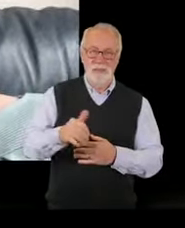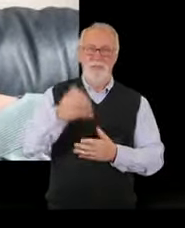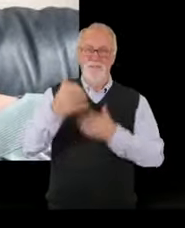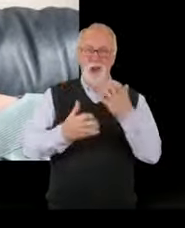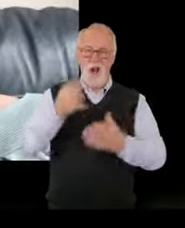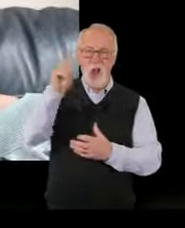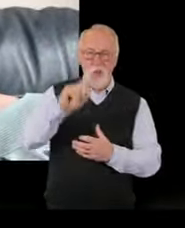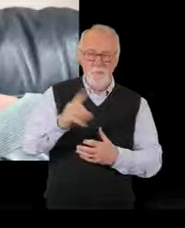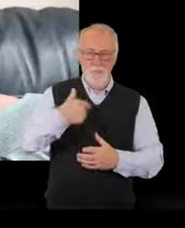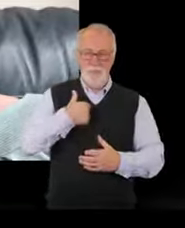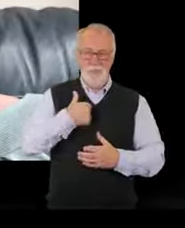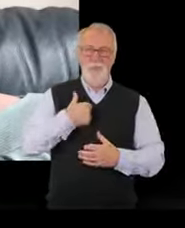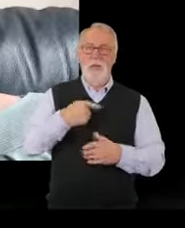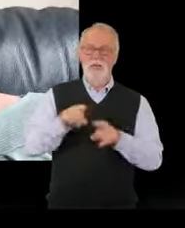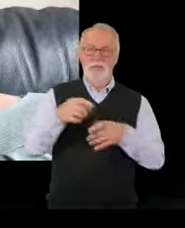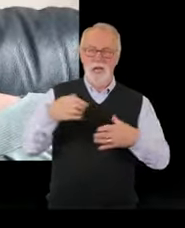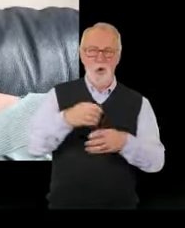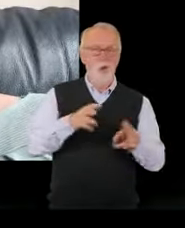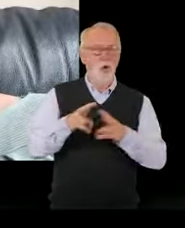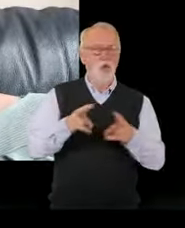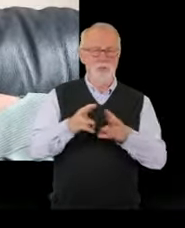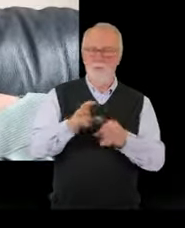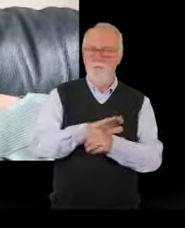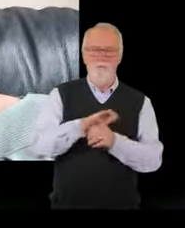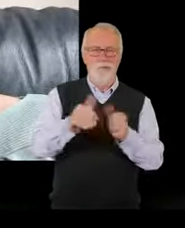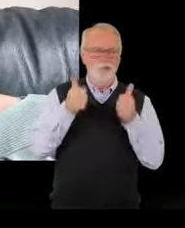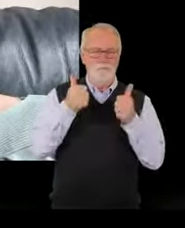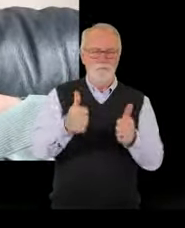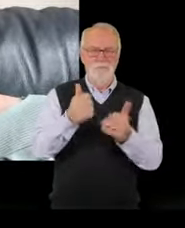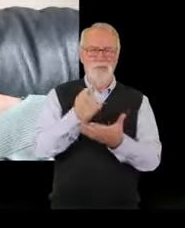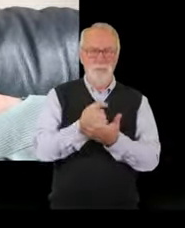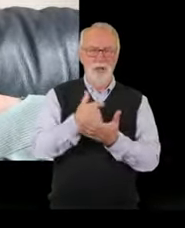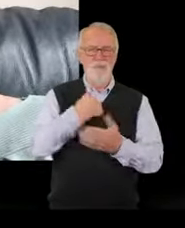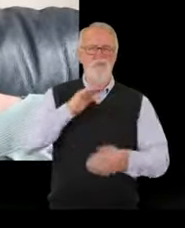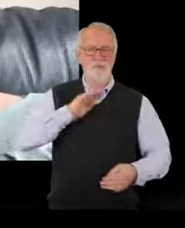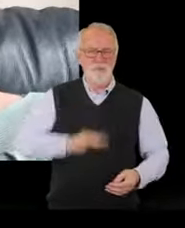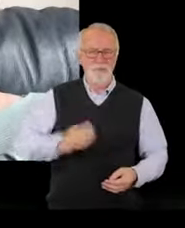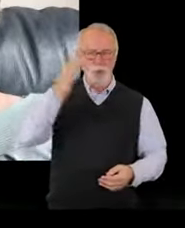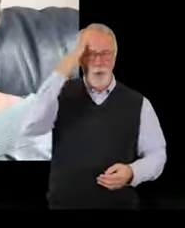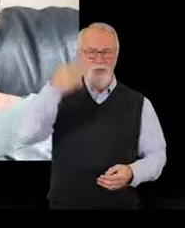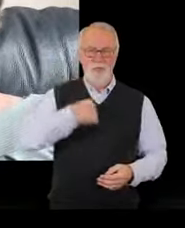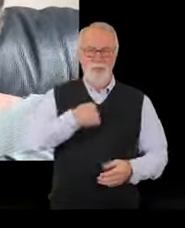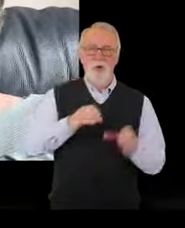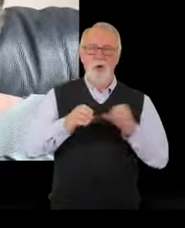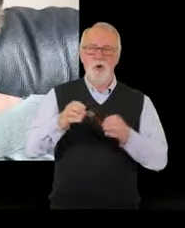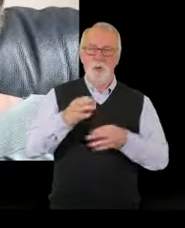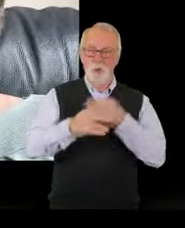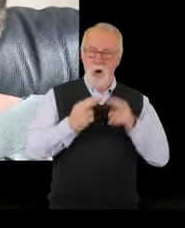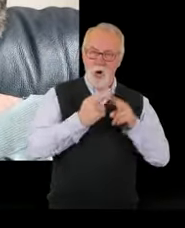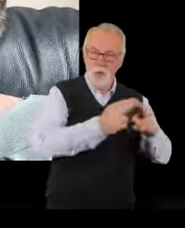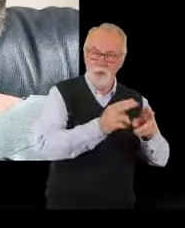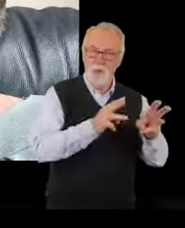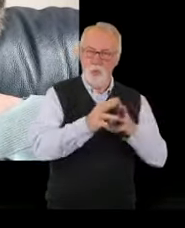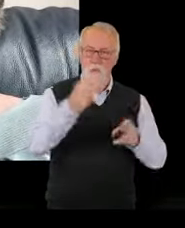when it rings or when the phone rings and the telephone and fire alarm. So for me as a